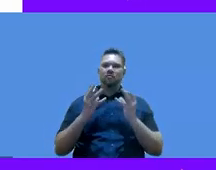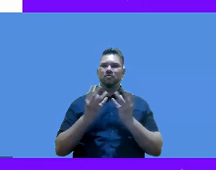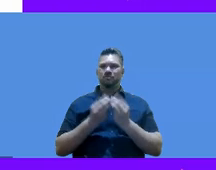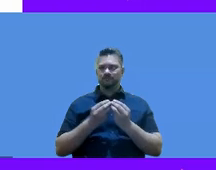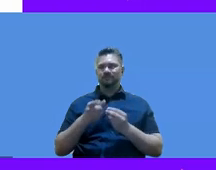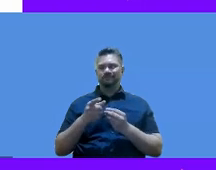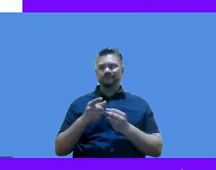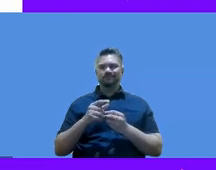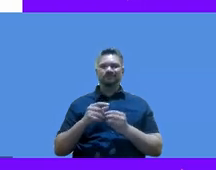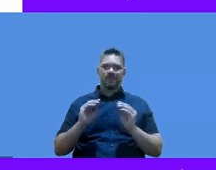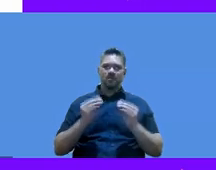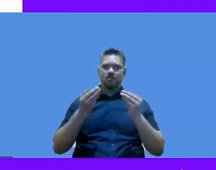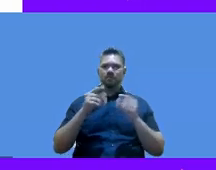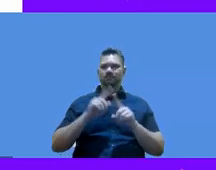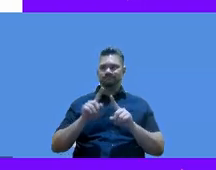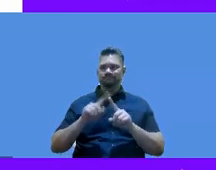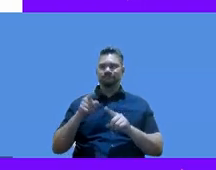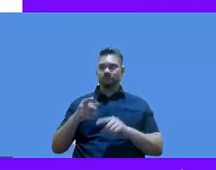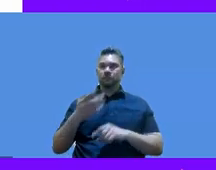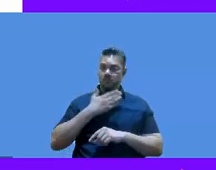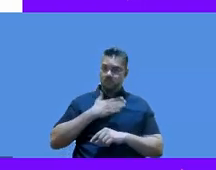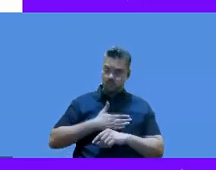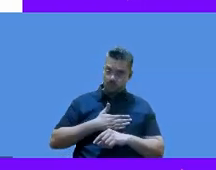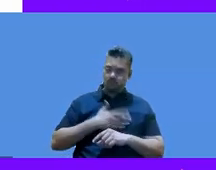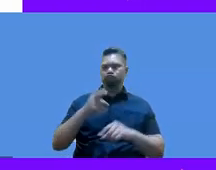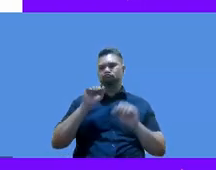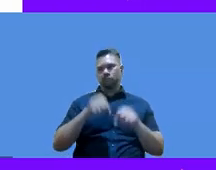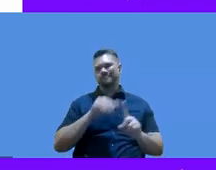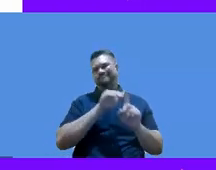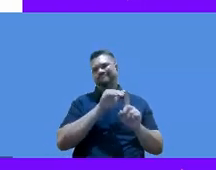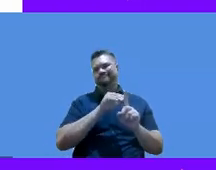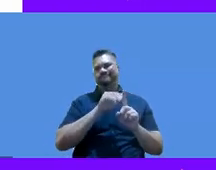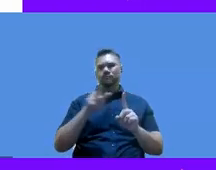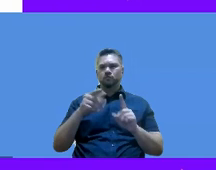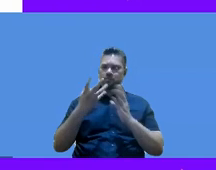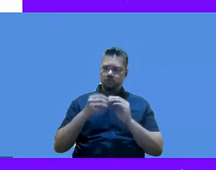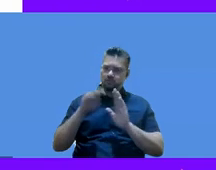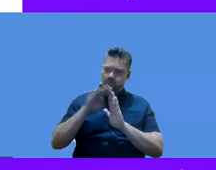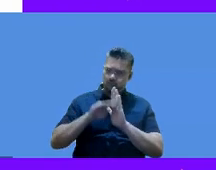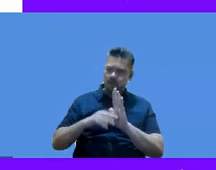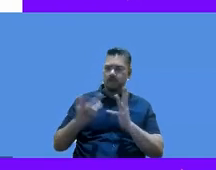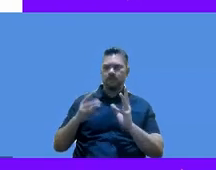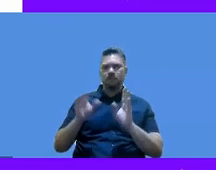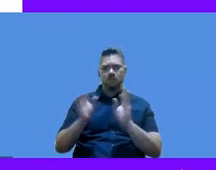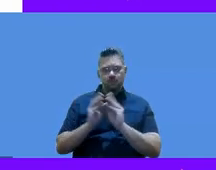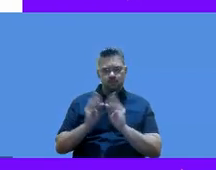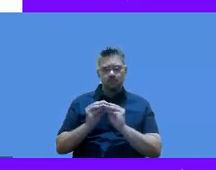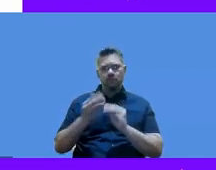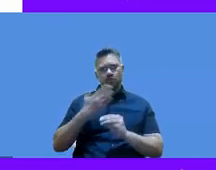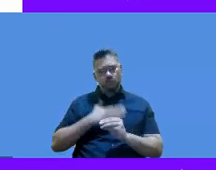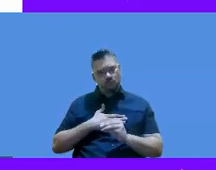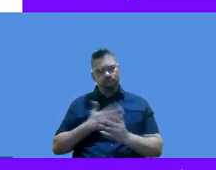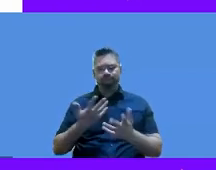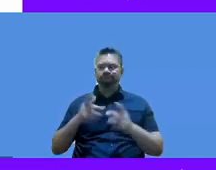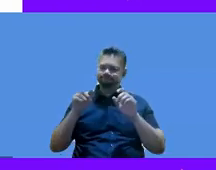event or a session. And I think my colleague Bhavya is sending many links in the chat. So please do check it out and